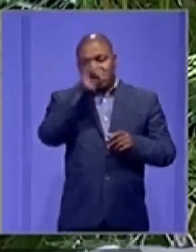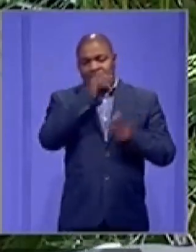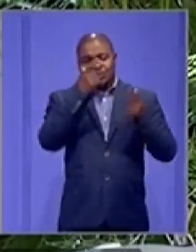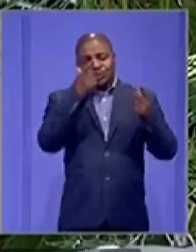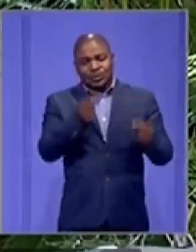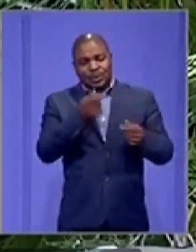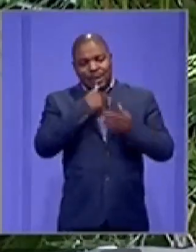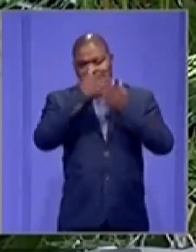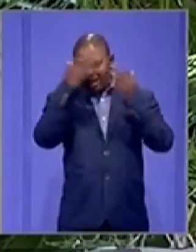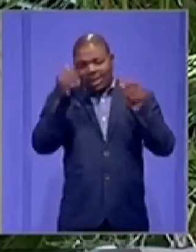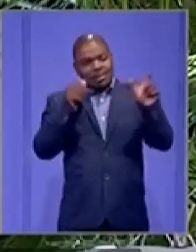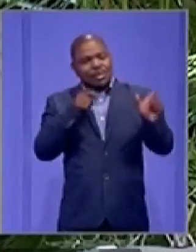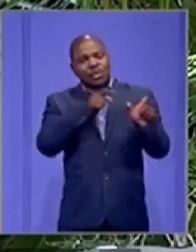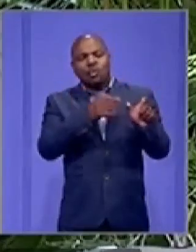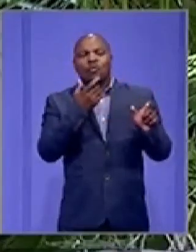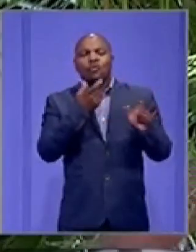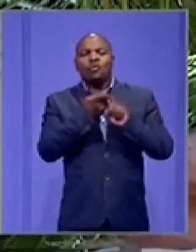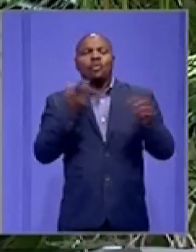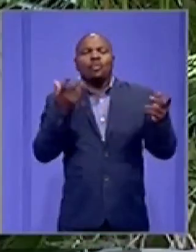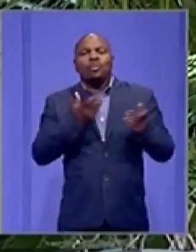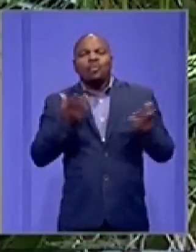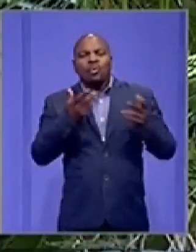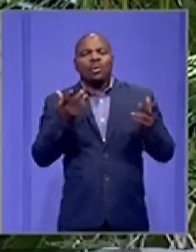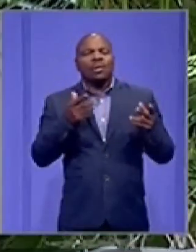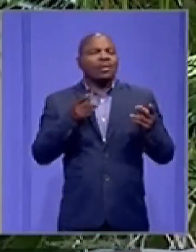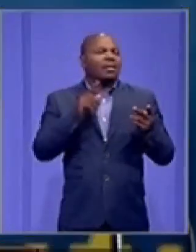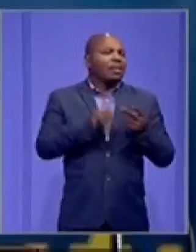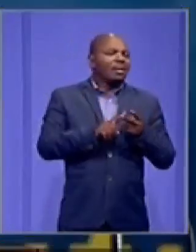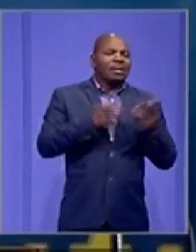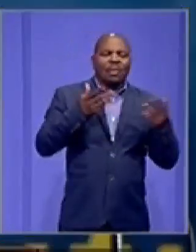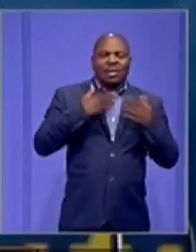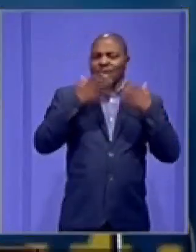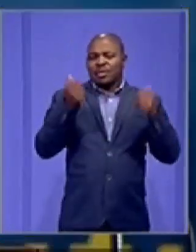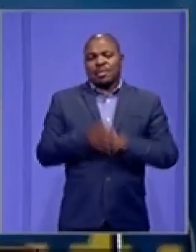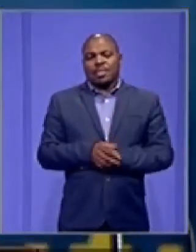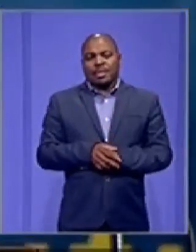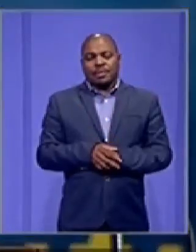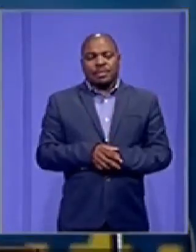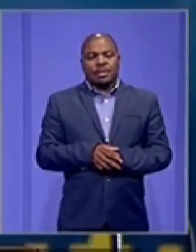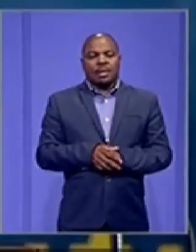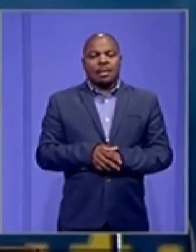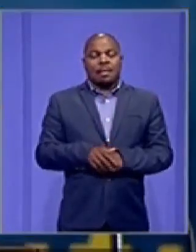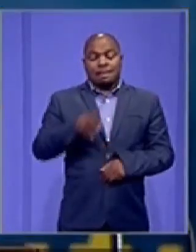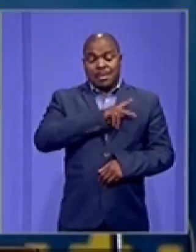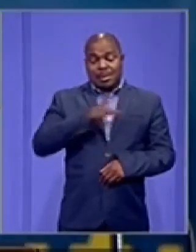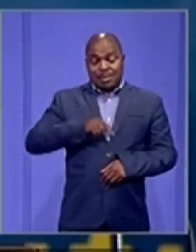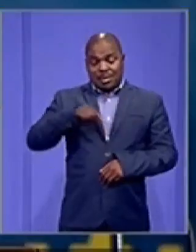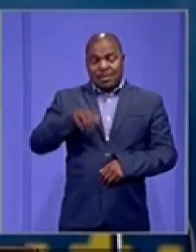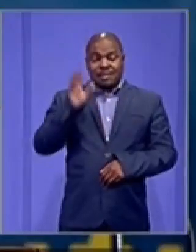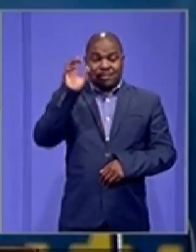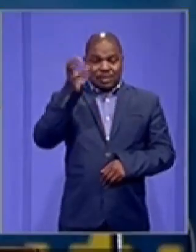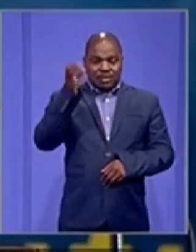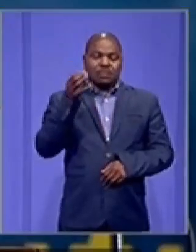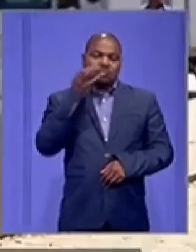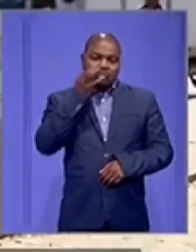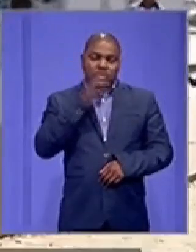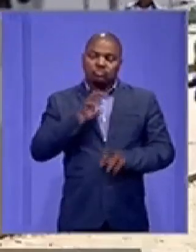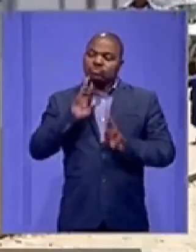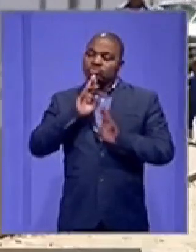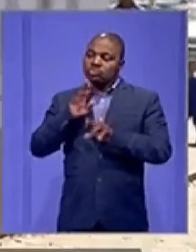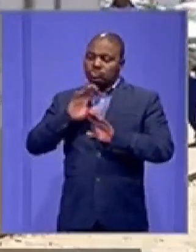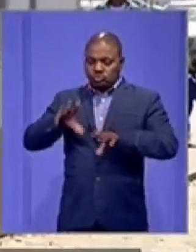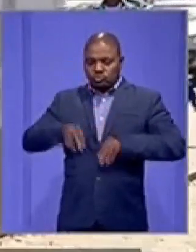ha re tlo itse o tlhaga kae go sebakeng se sefe ha tšo go sebakeng se sefe. Go sa le jalo, tonakgolo ya Free State e amogetse pego